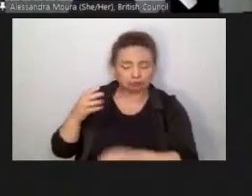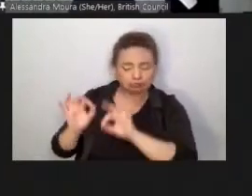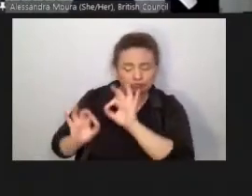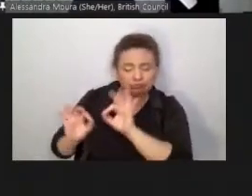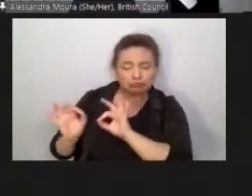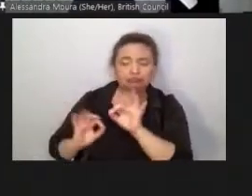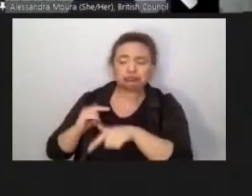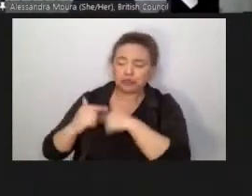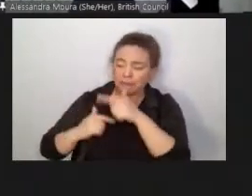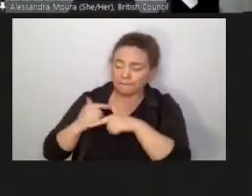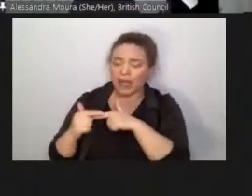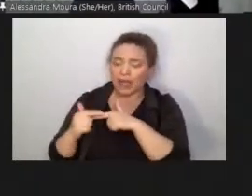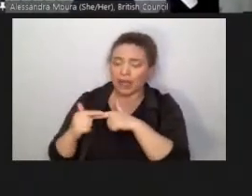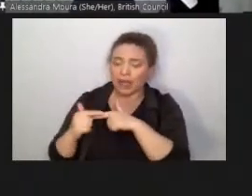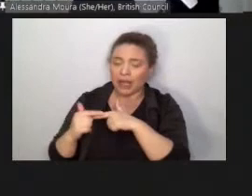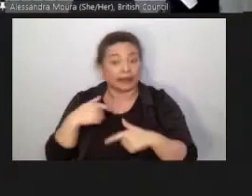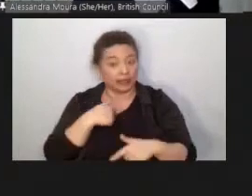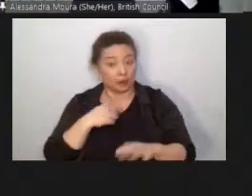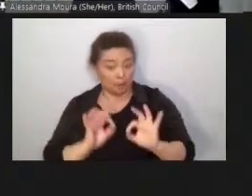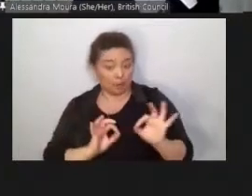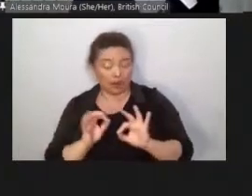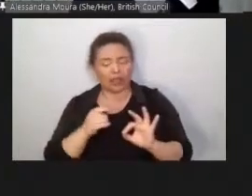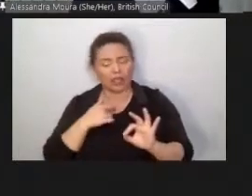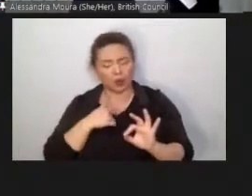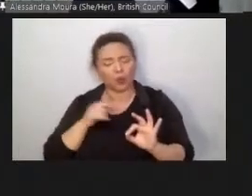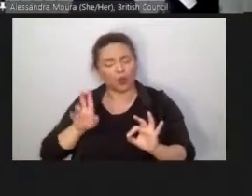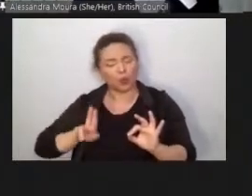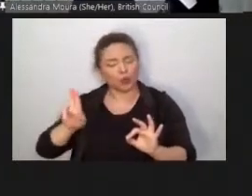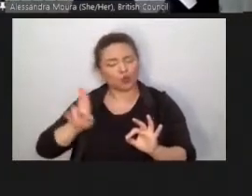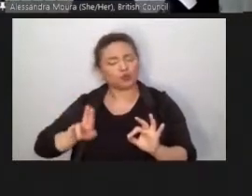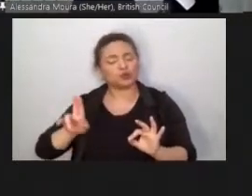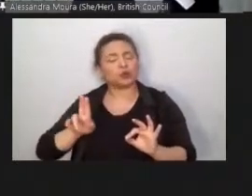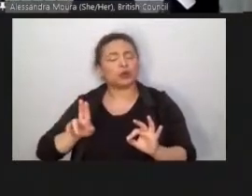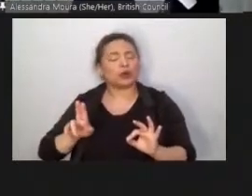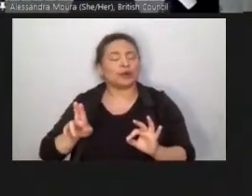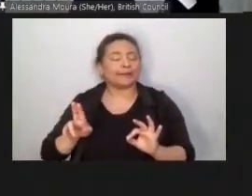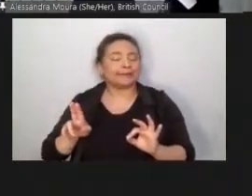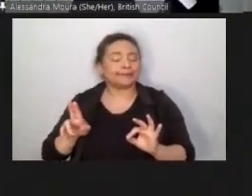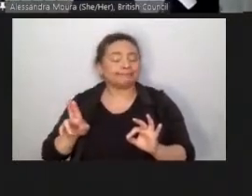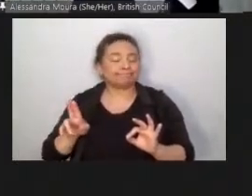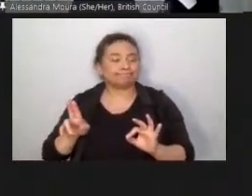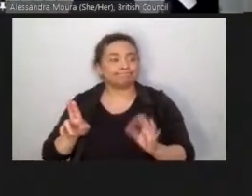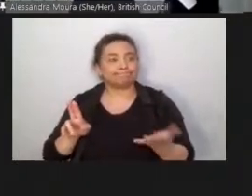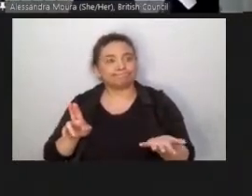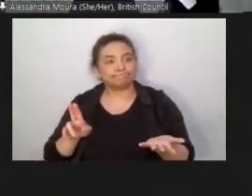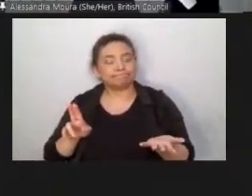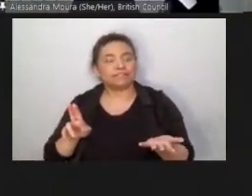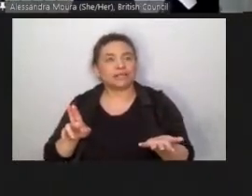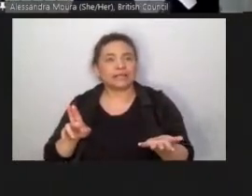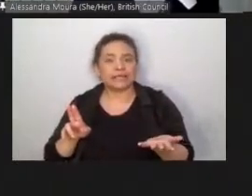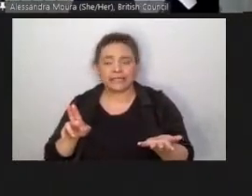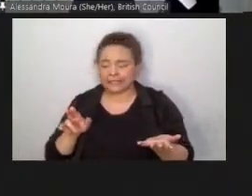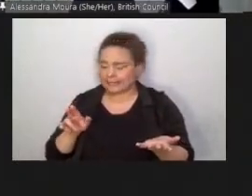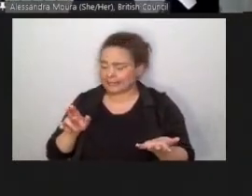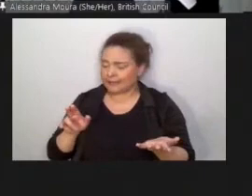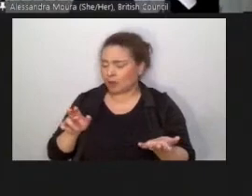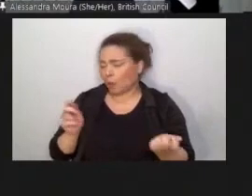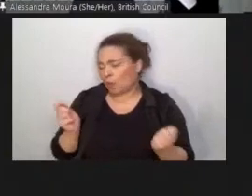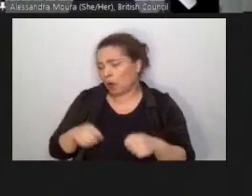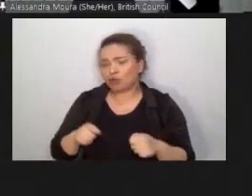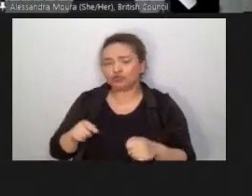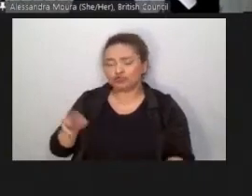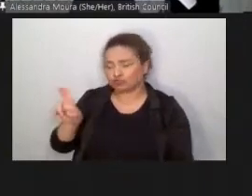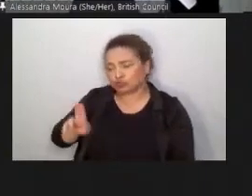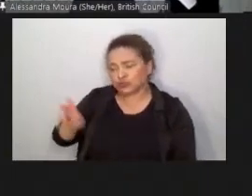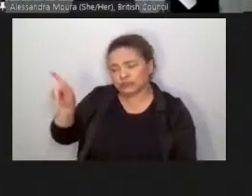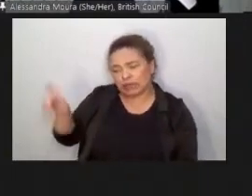of, is this, that's why whatever you're doing, if you have the opportunity to show it to colleagues and get their feedback on it, it's